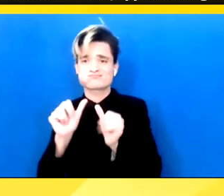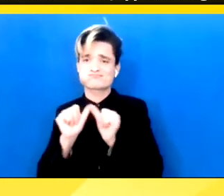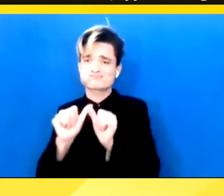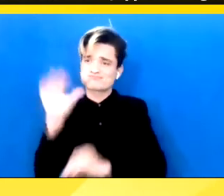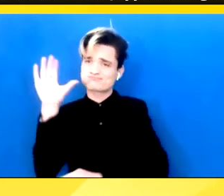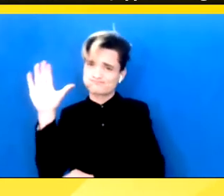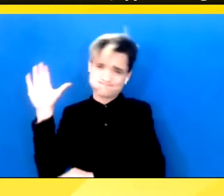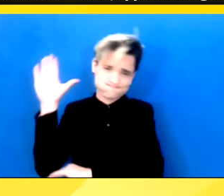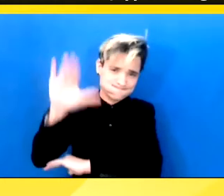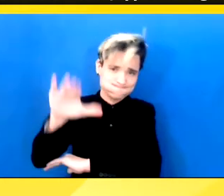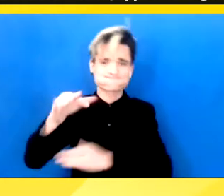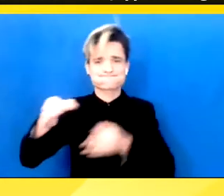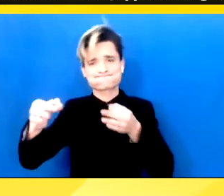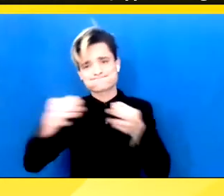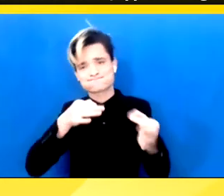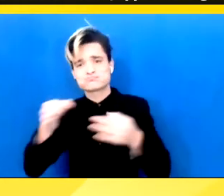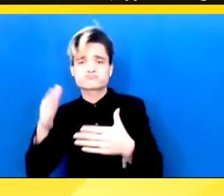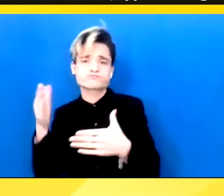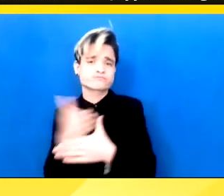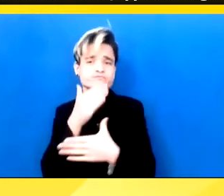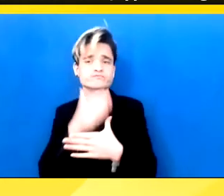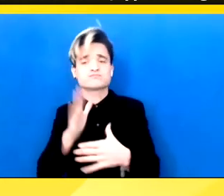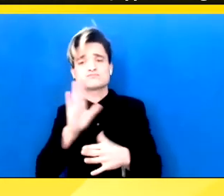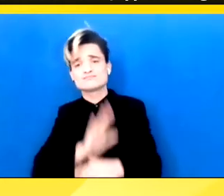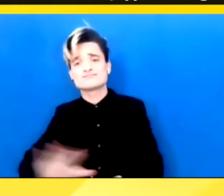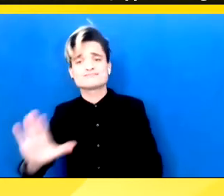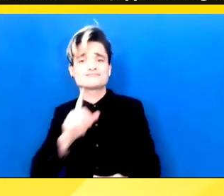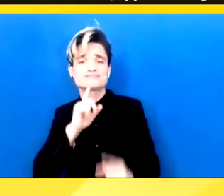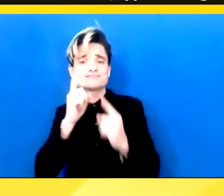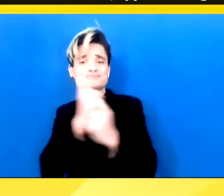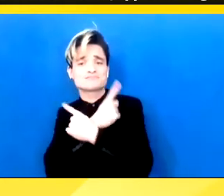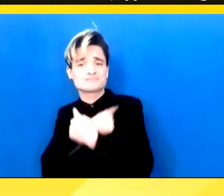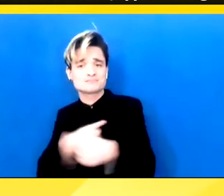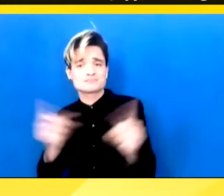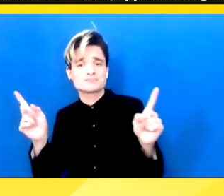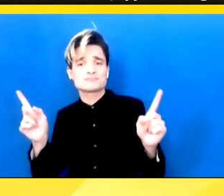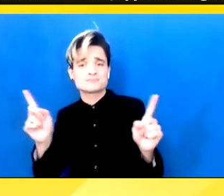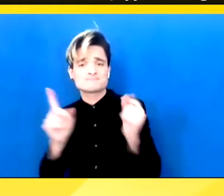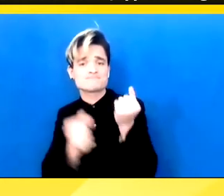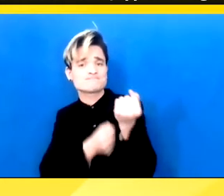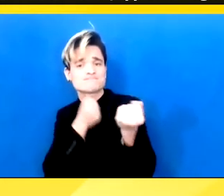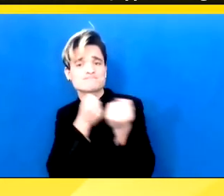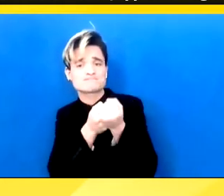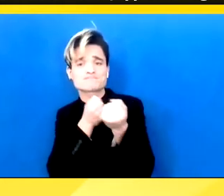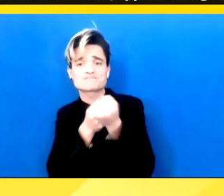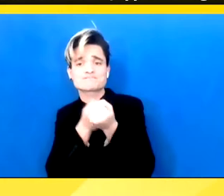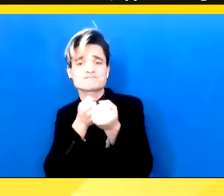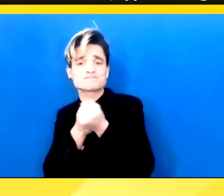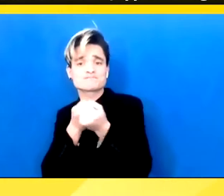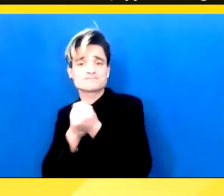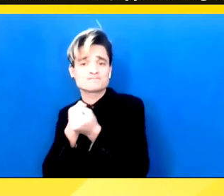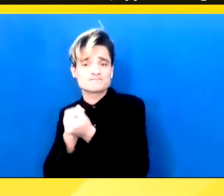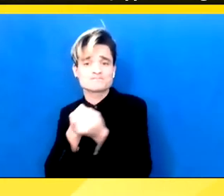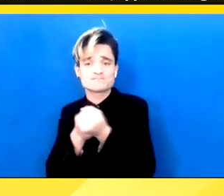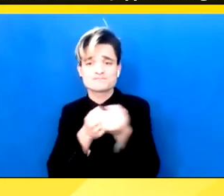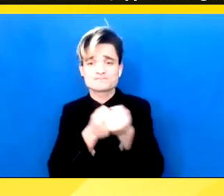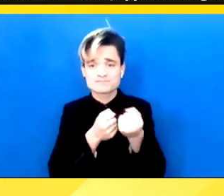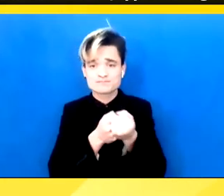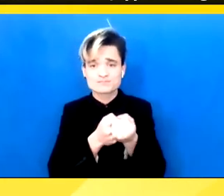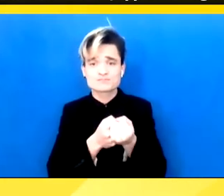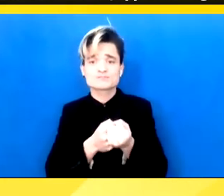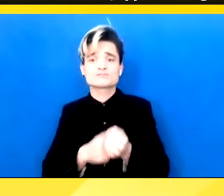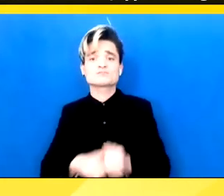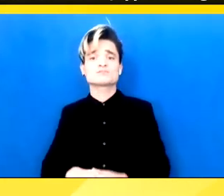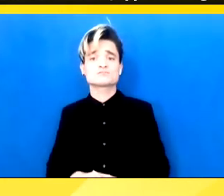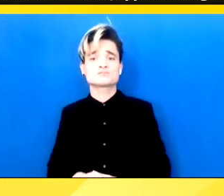show that in the true spirit of solidarity, the solidarity that our labor unions have always had and